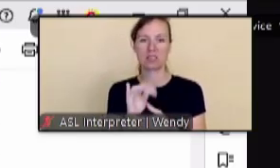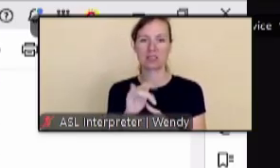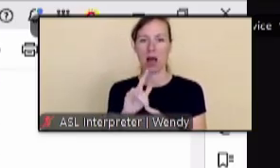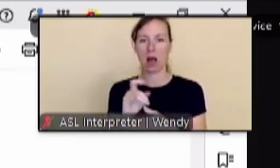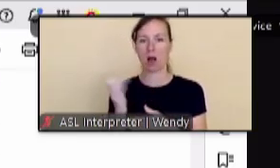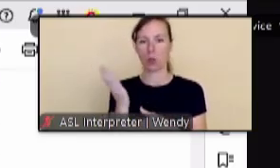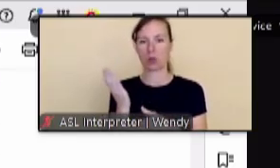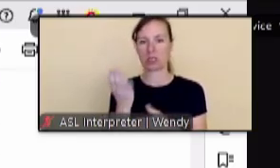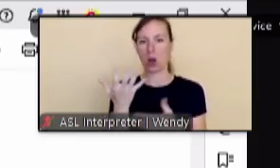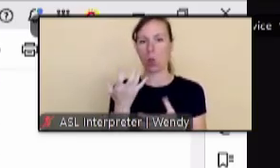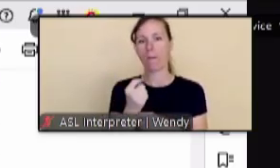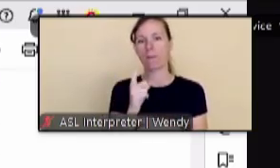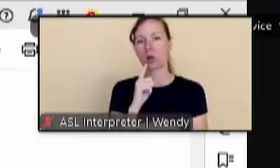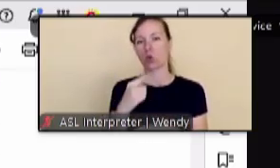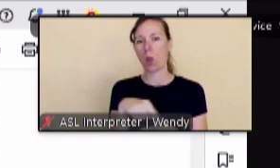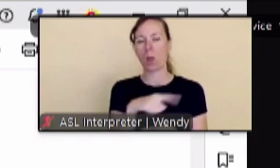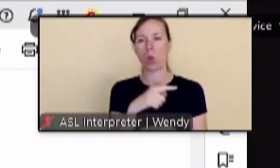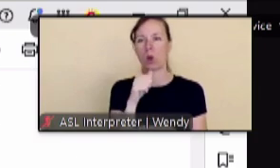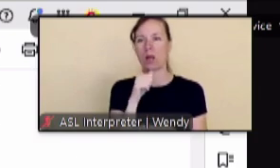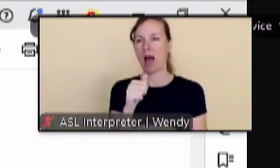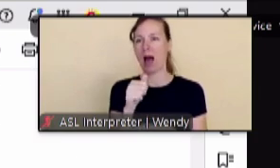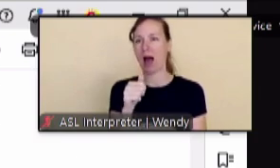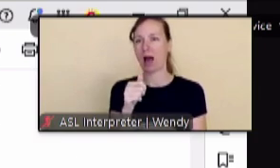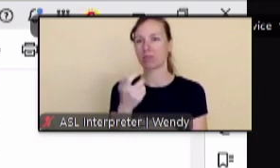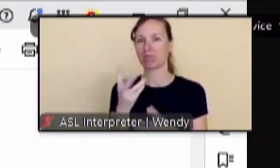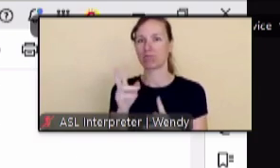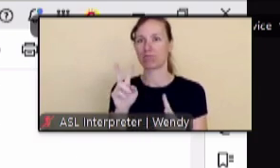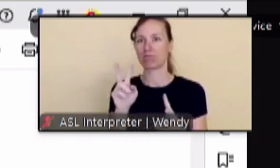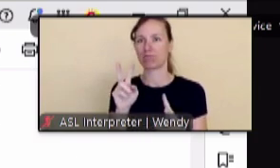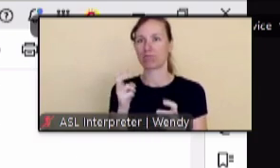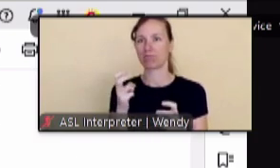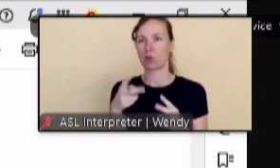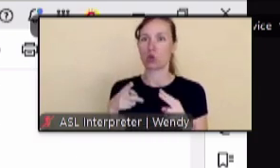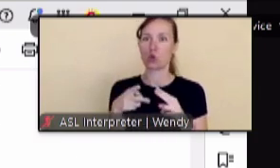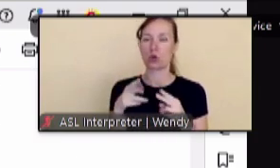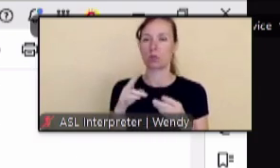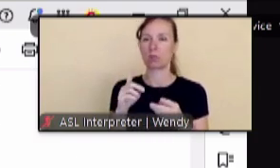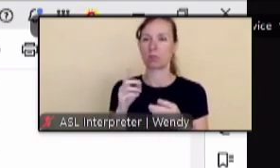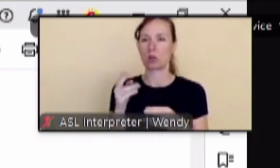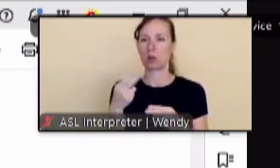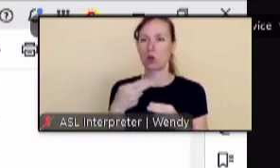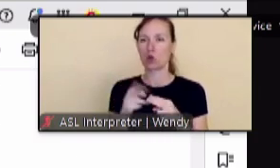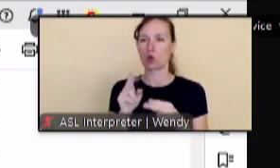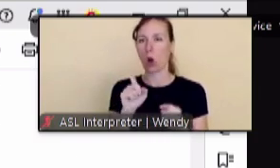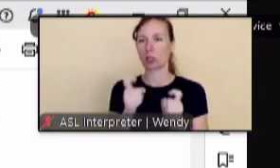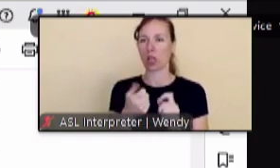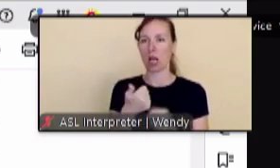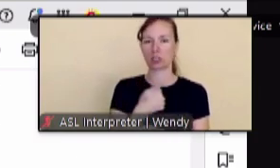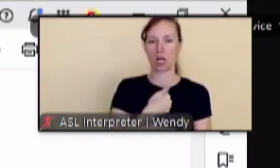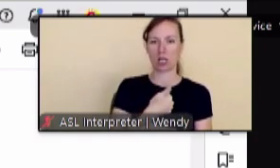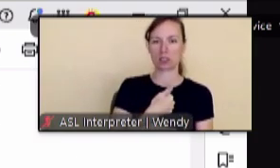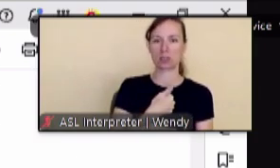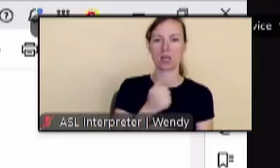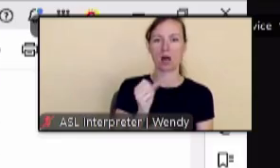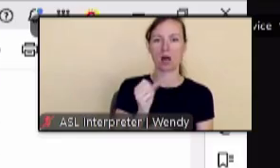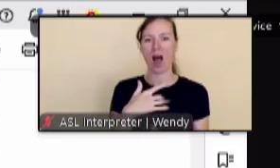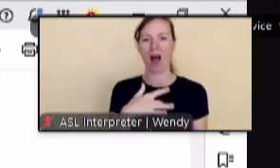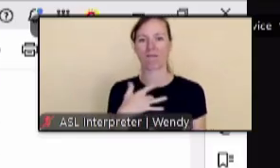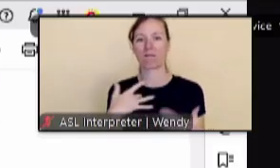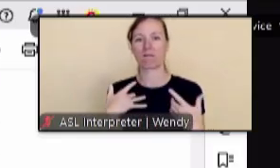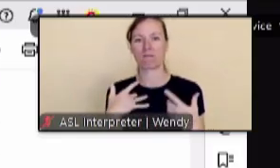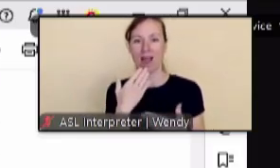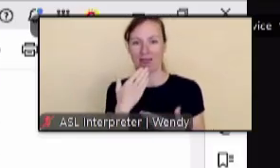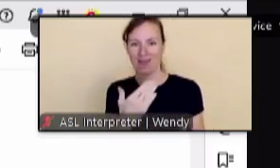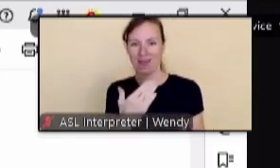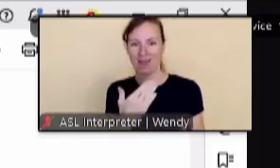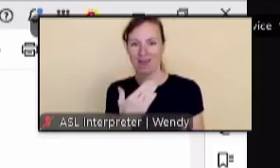have. And I always want to thank Steve for he's always looking at the town wide. I think that's safe to